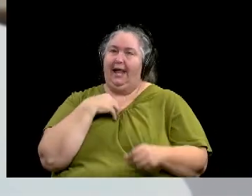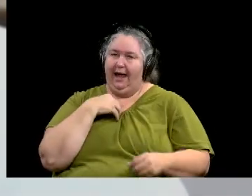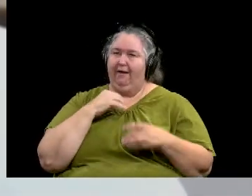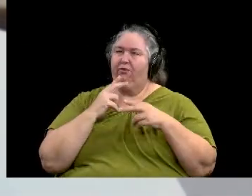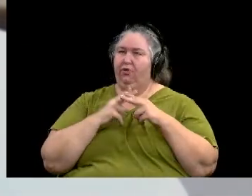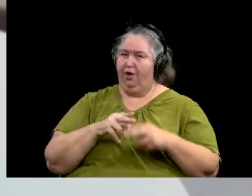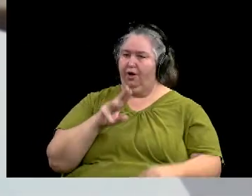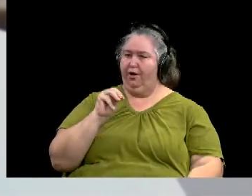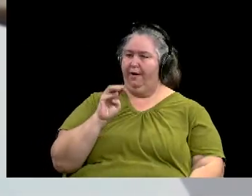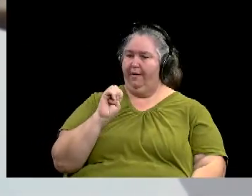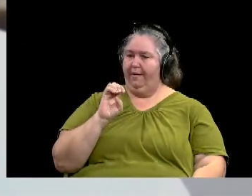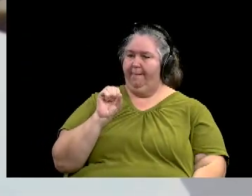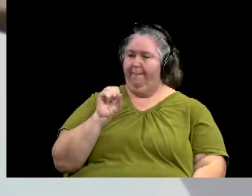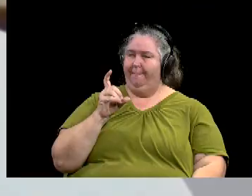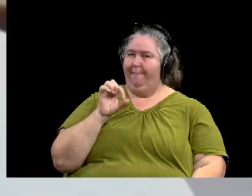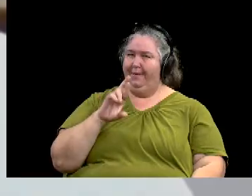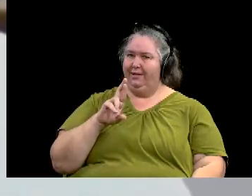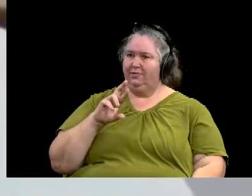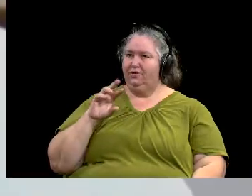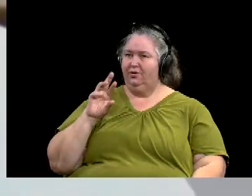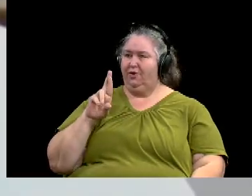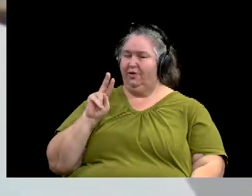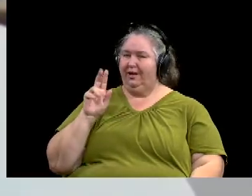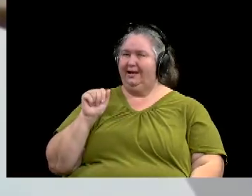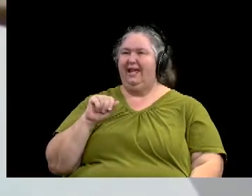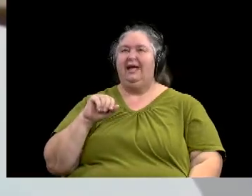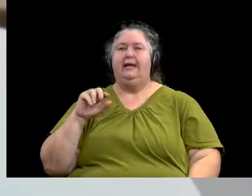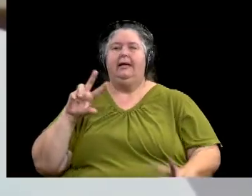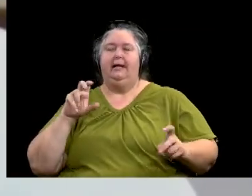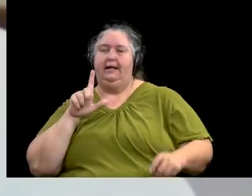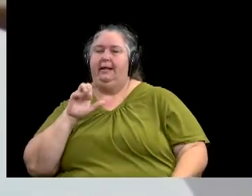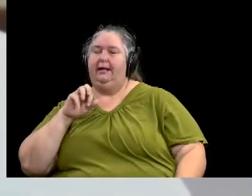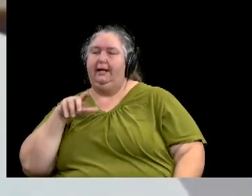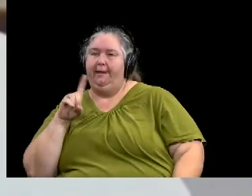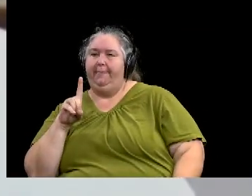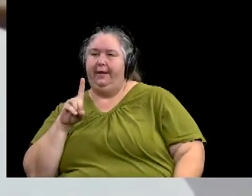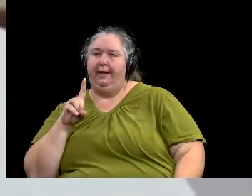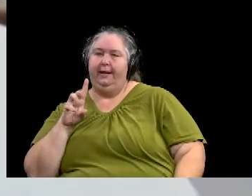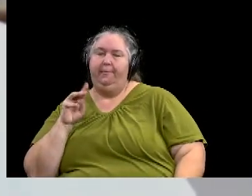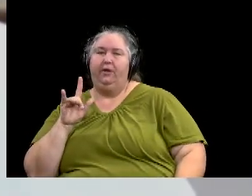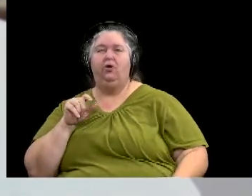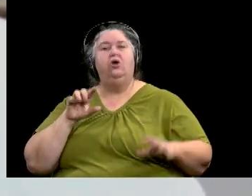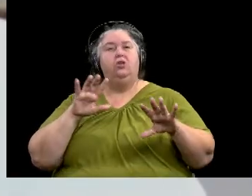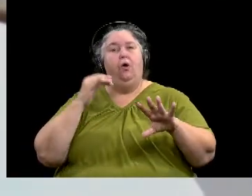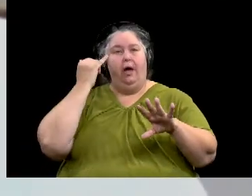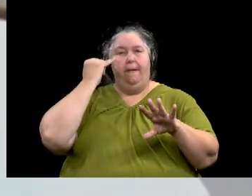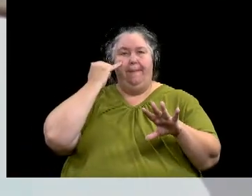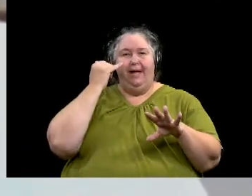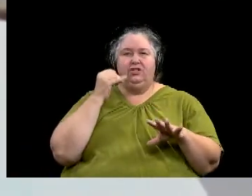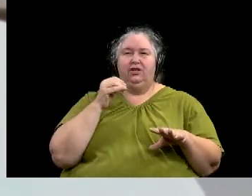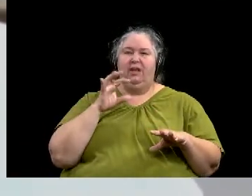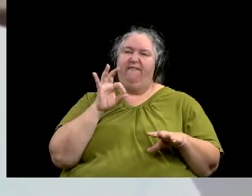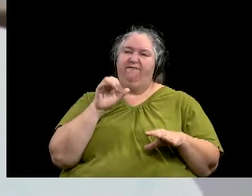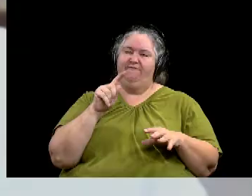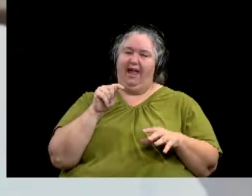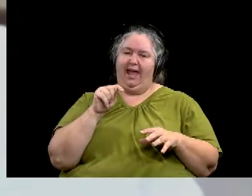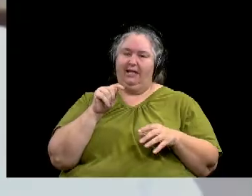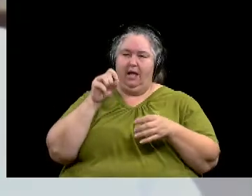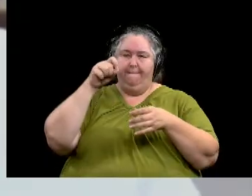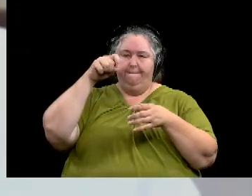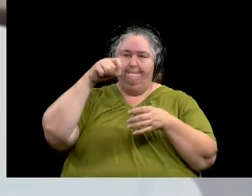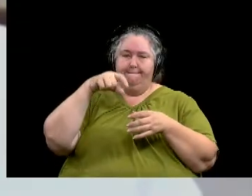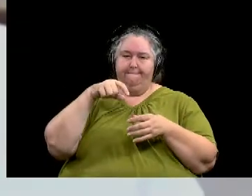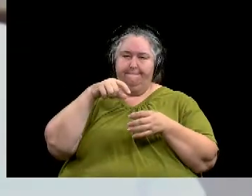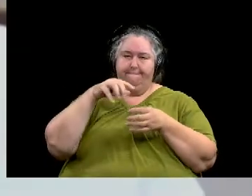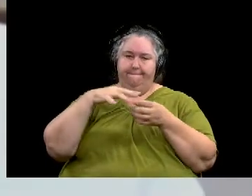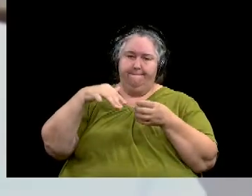So imagine a little fat droplet that's surrounding a tiny bit of genetic material. That fat droplet or that lipid molecule